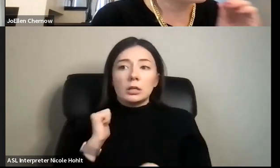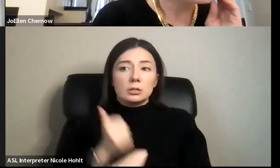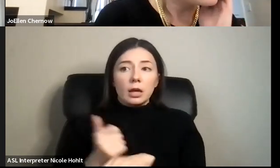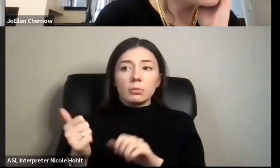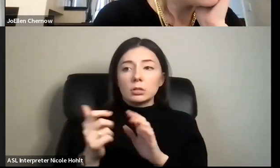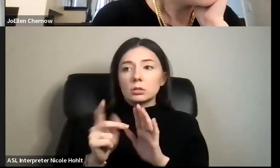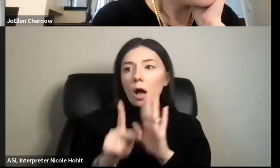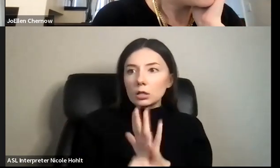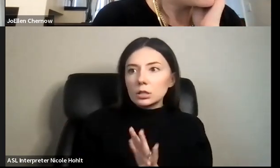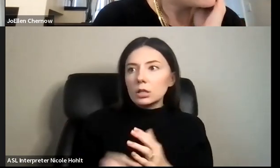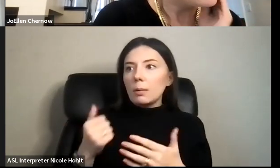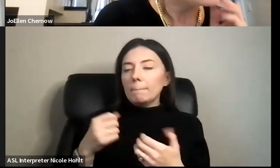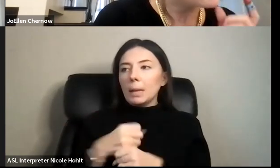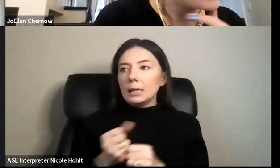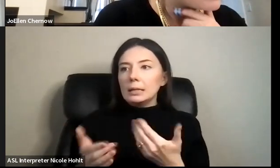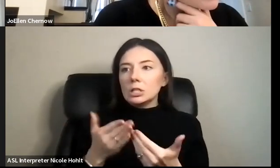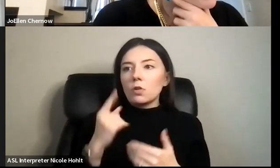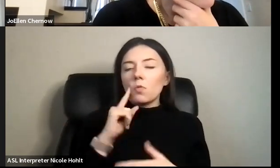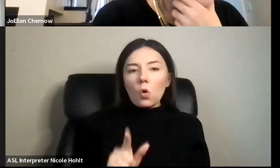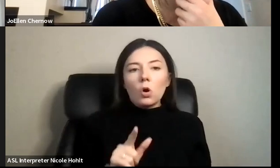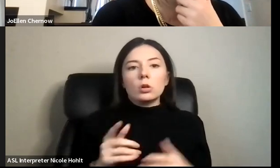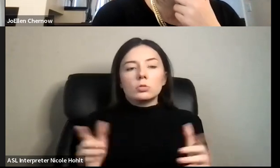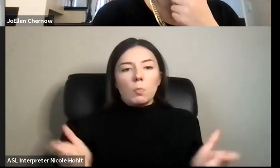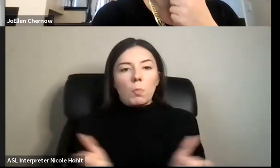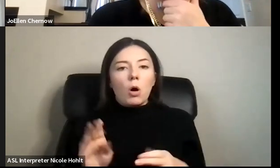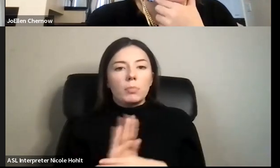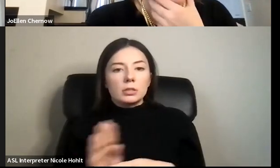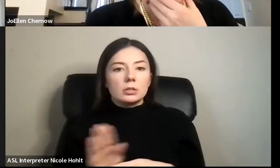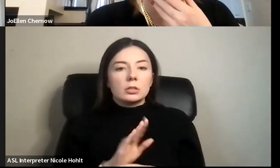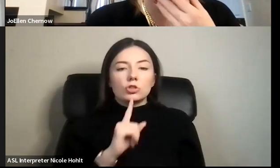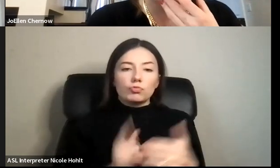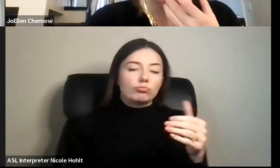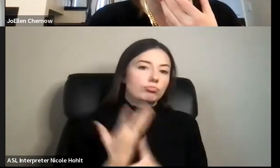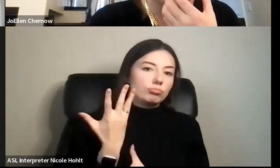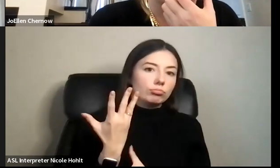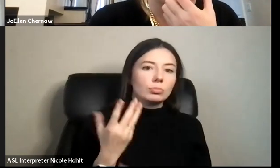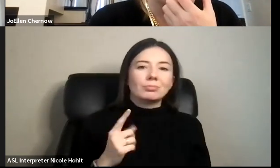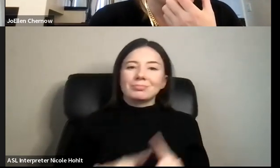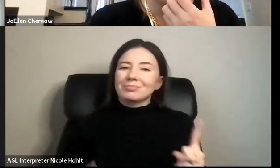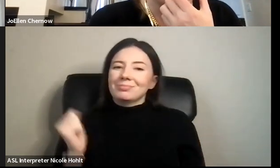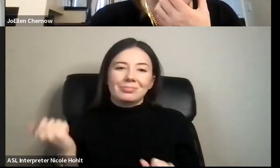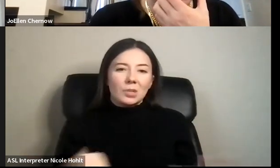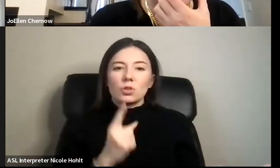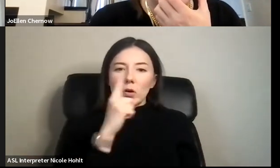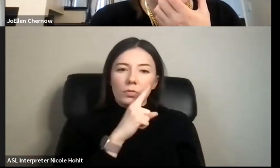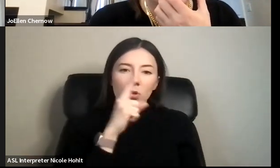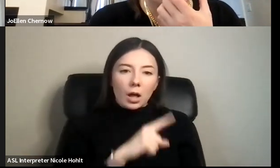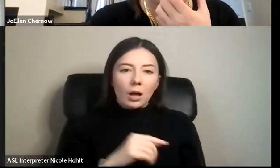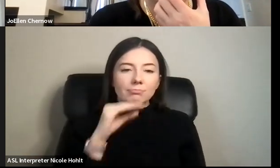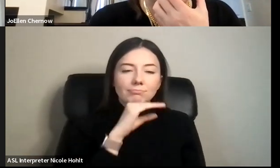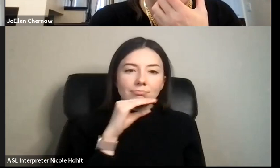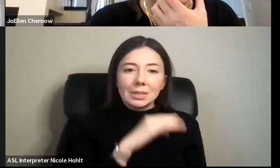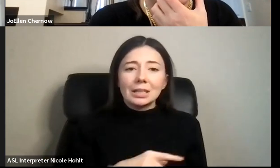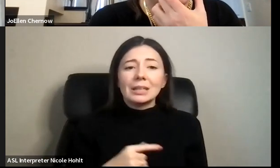small businesses and for restaurants to thrive. But that's just all a facade. As Nataki said, they actively